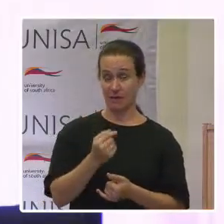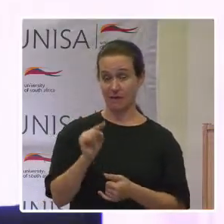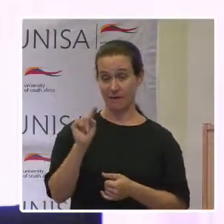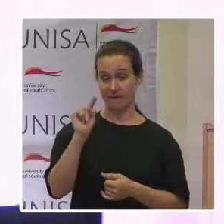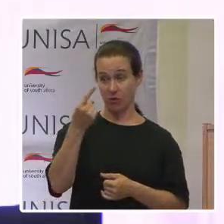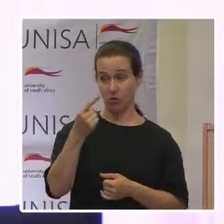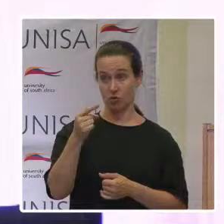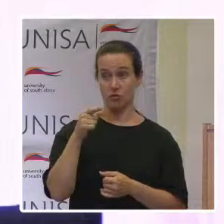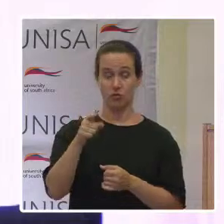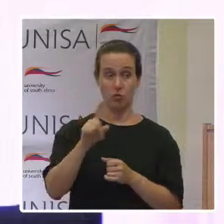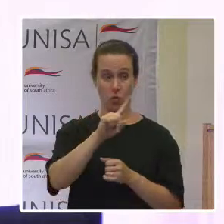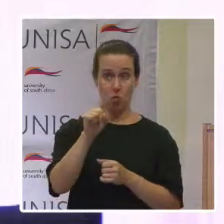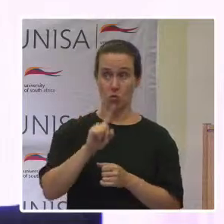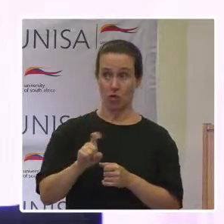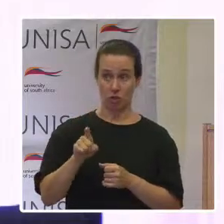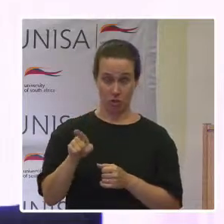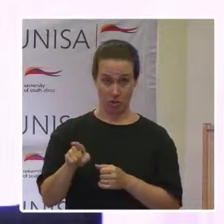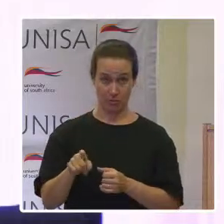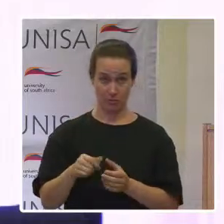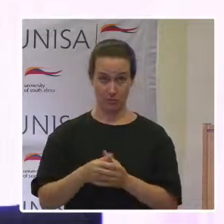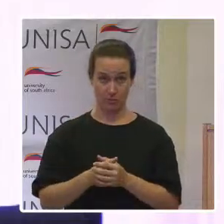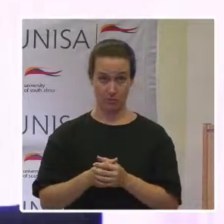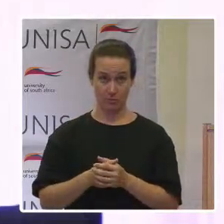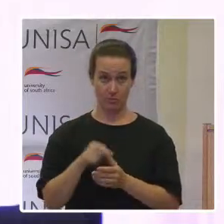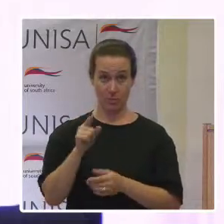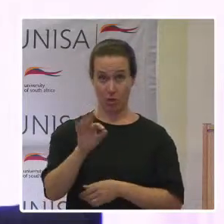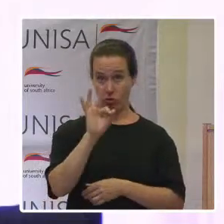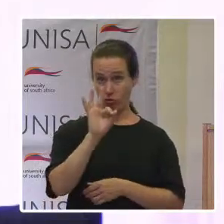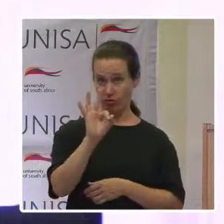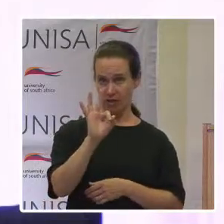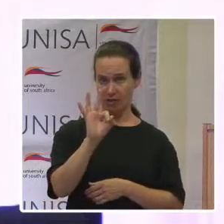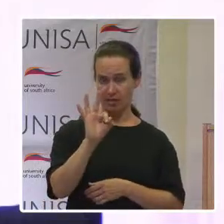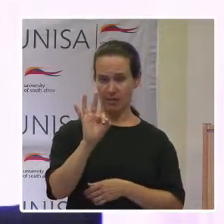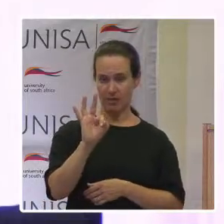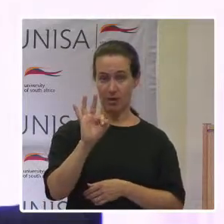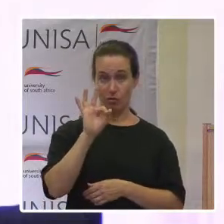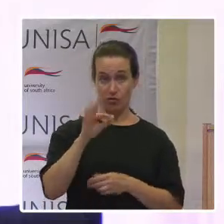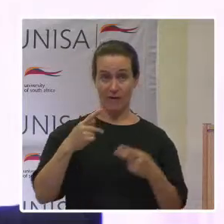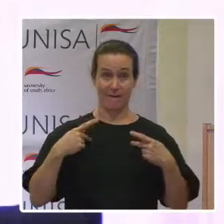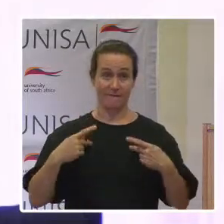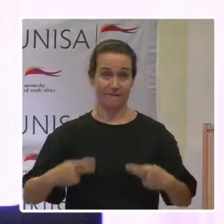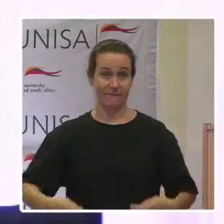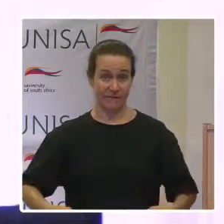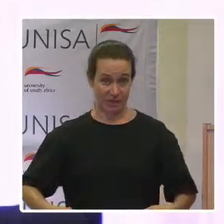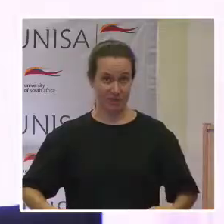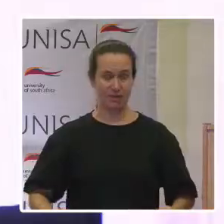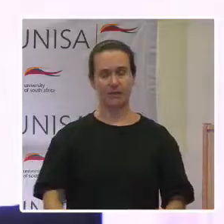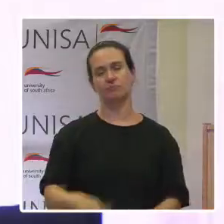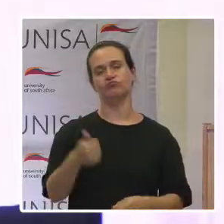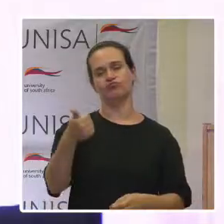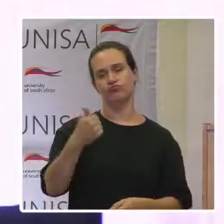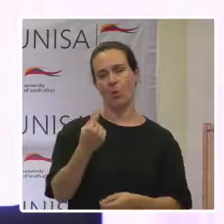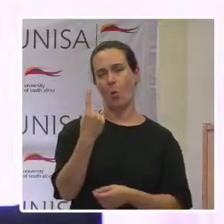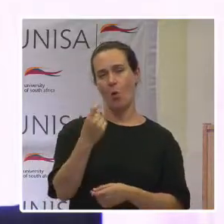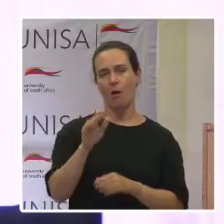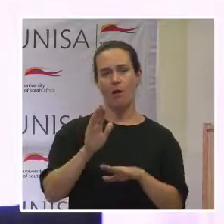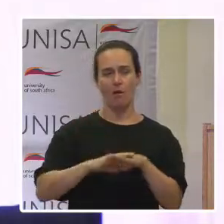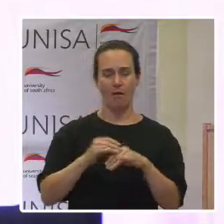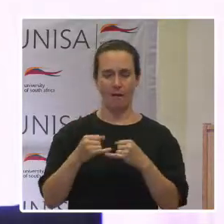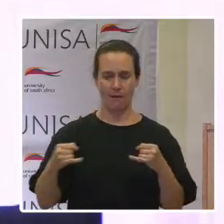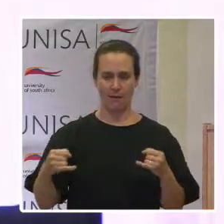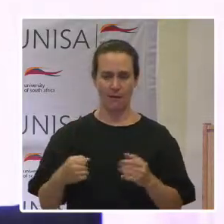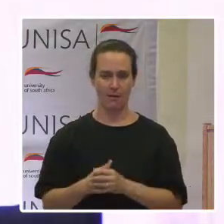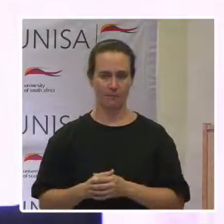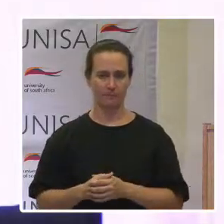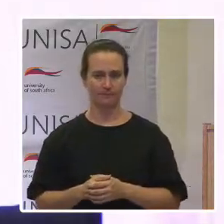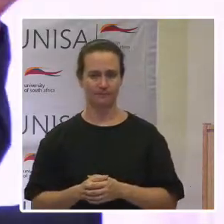of questions, and it will be 3 here physically and 1 online. Thank you very